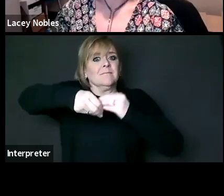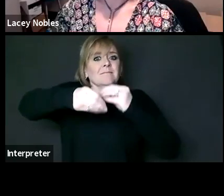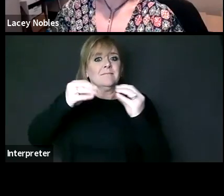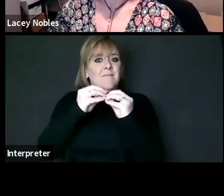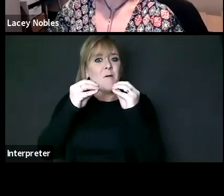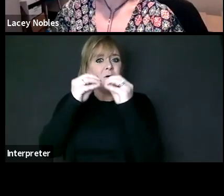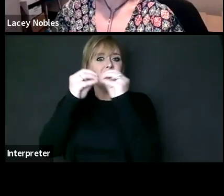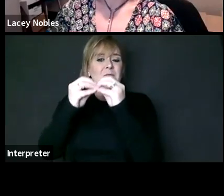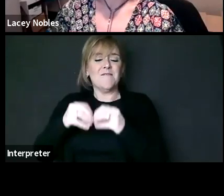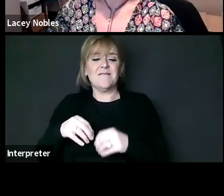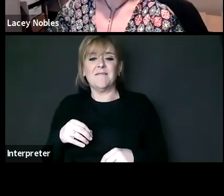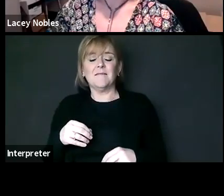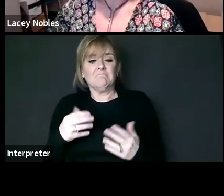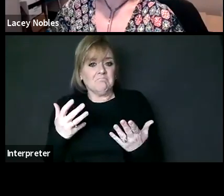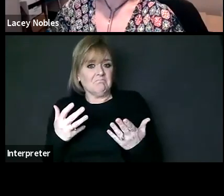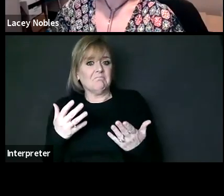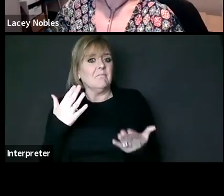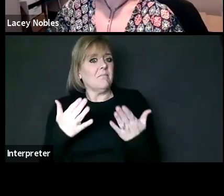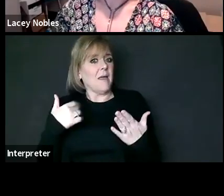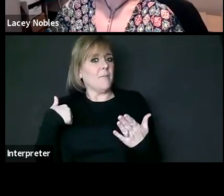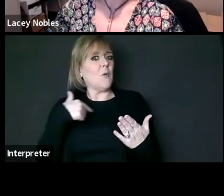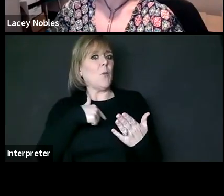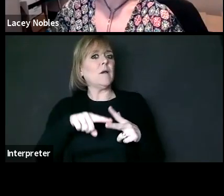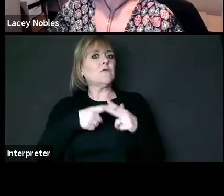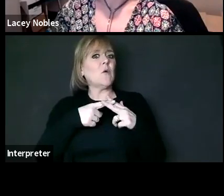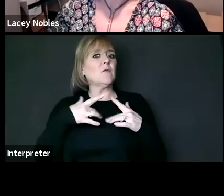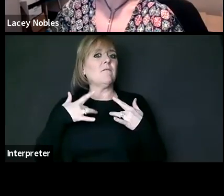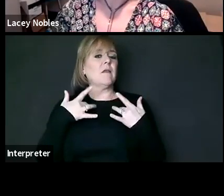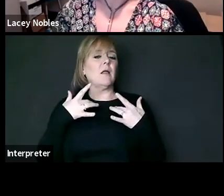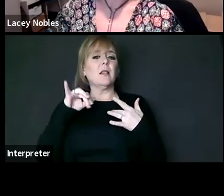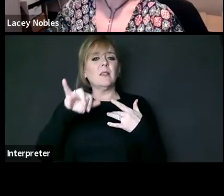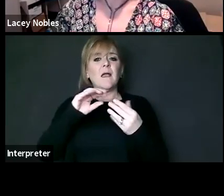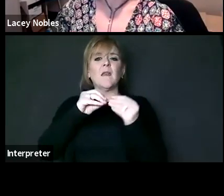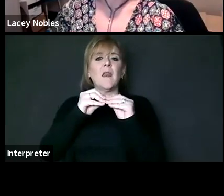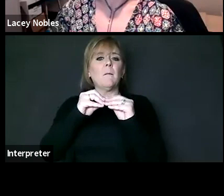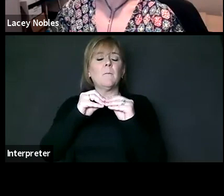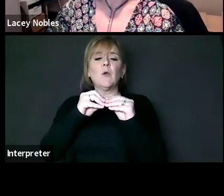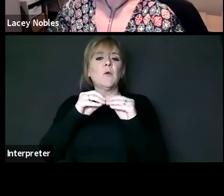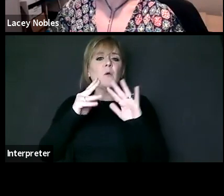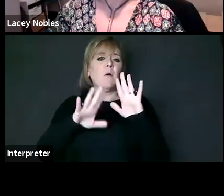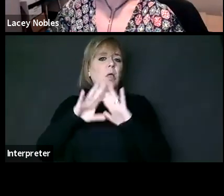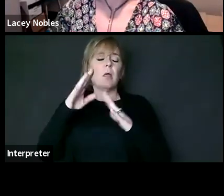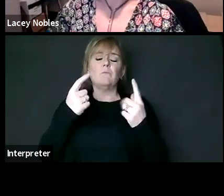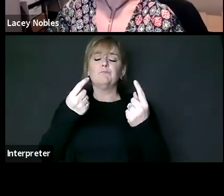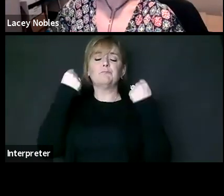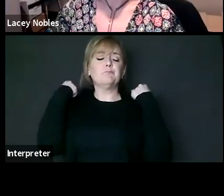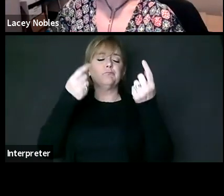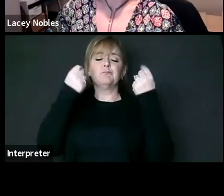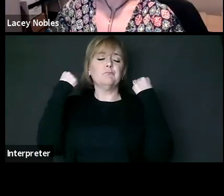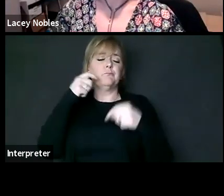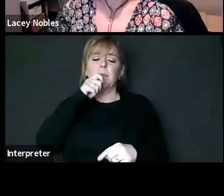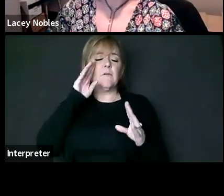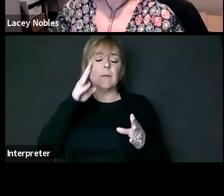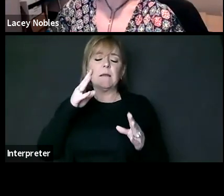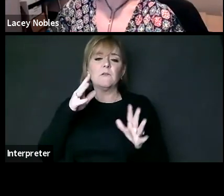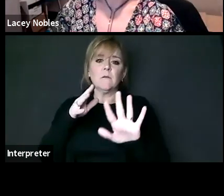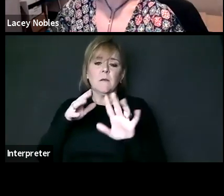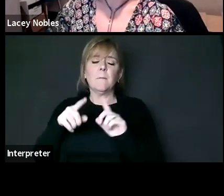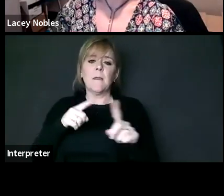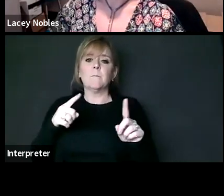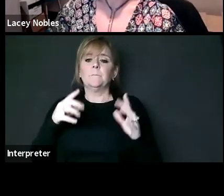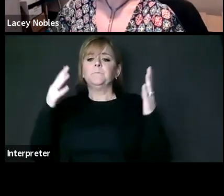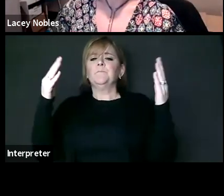you know, we might, again, feel a little numb to the numbers that we have. And then I'm not sure who could answer